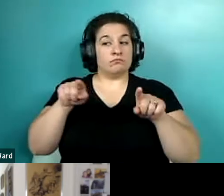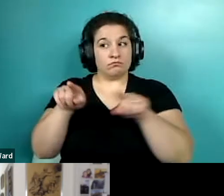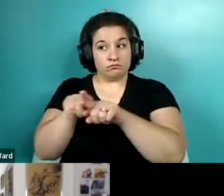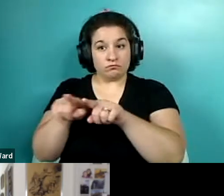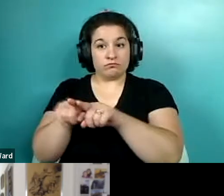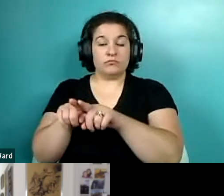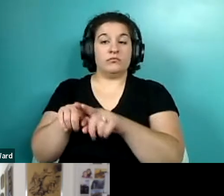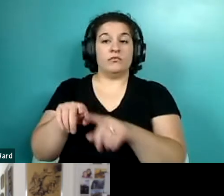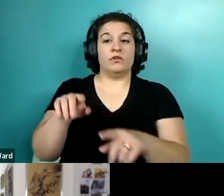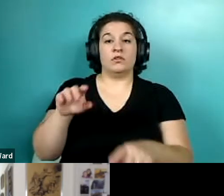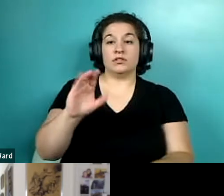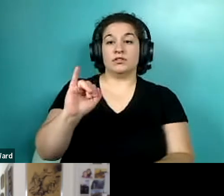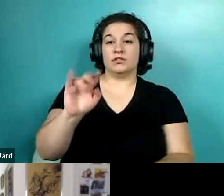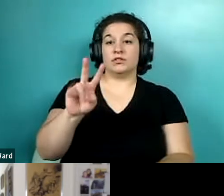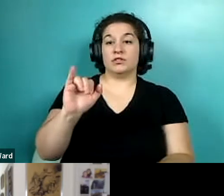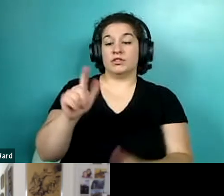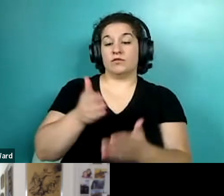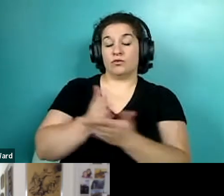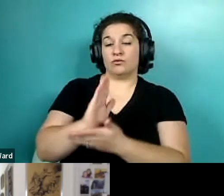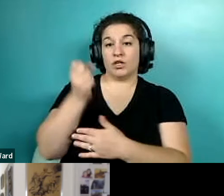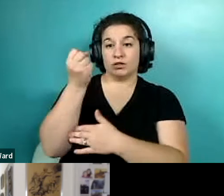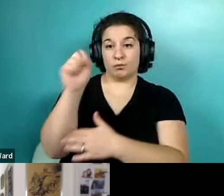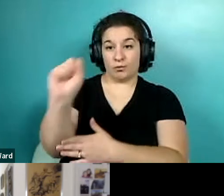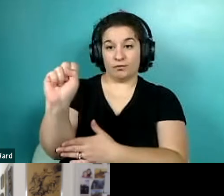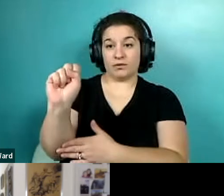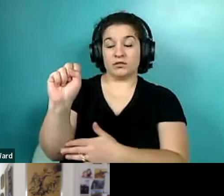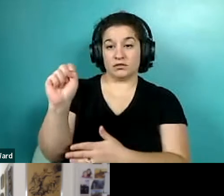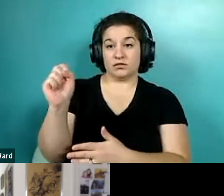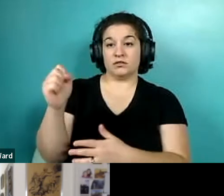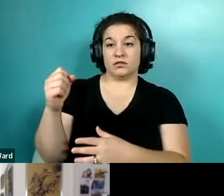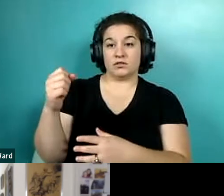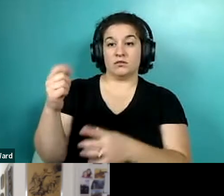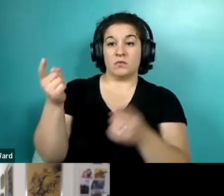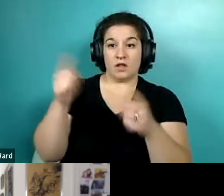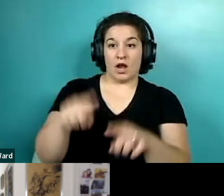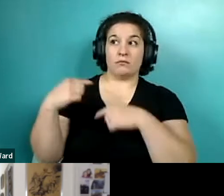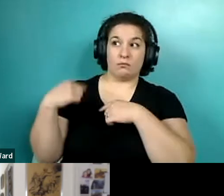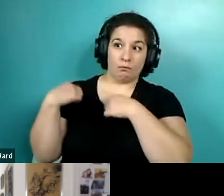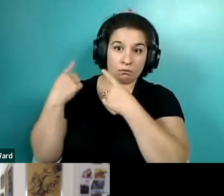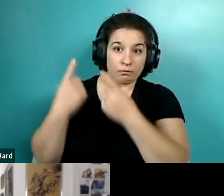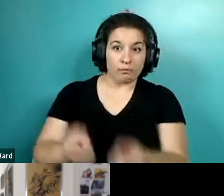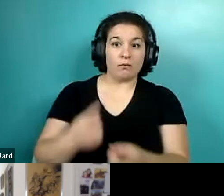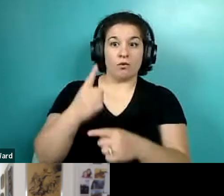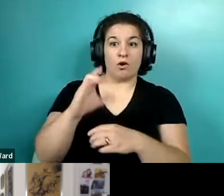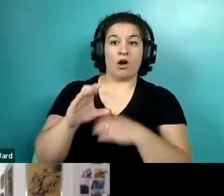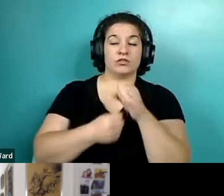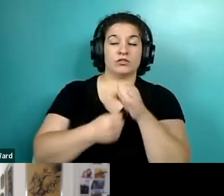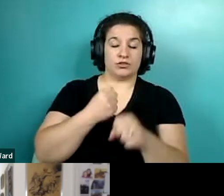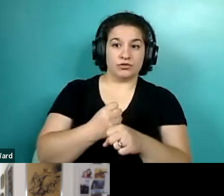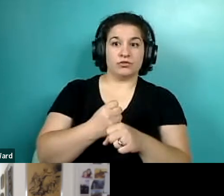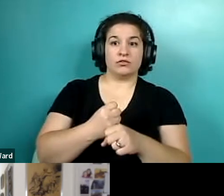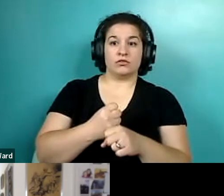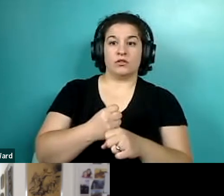rights movement has been doing for, more than a century now, and really fighting for equality, getting